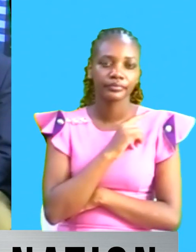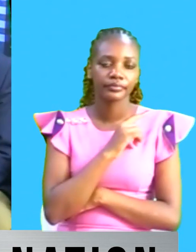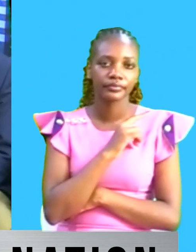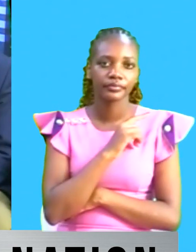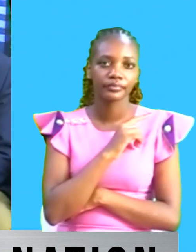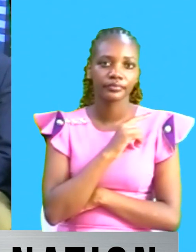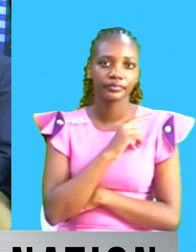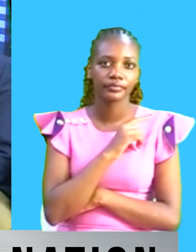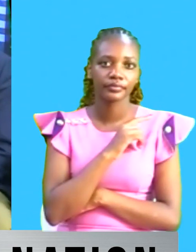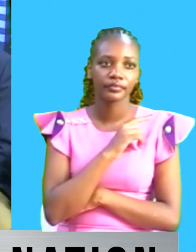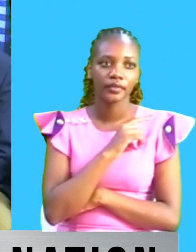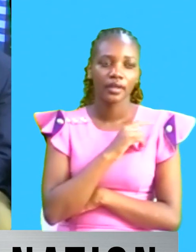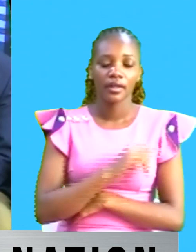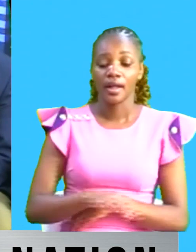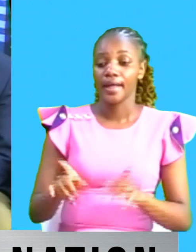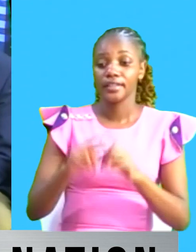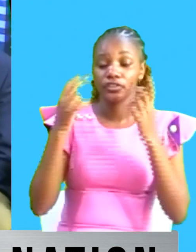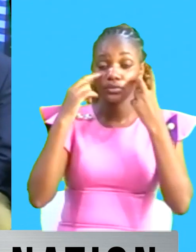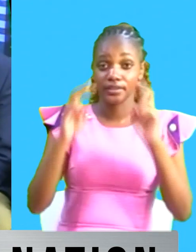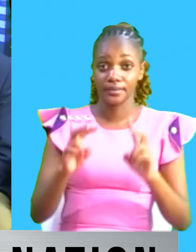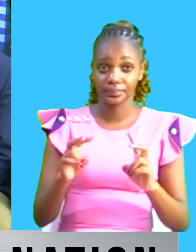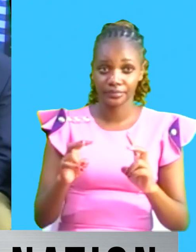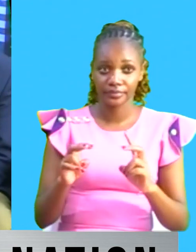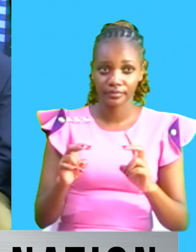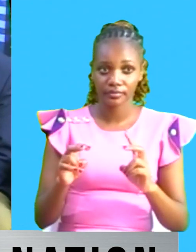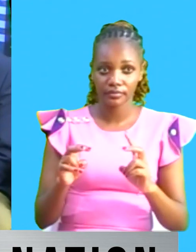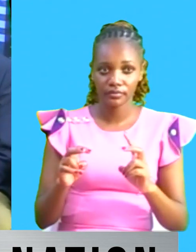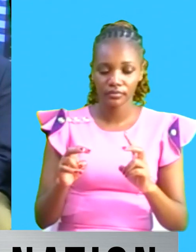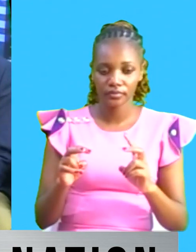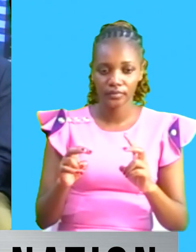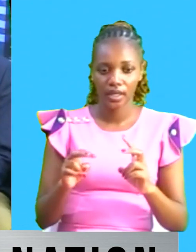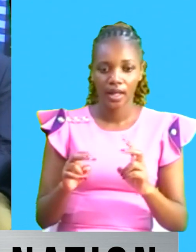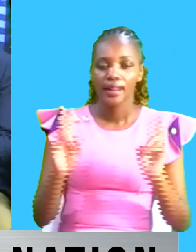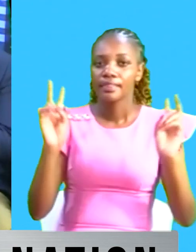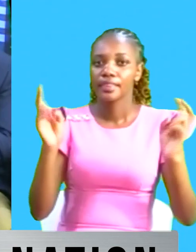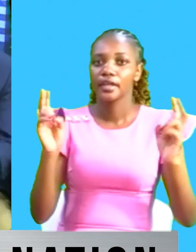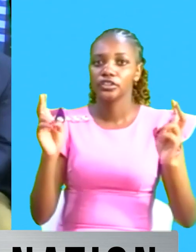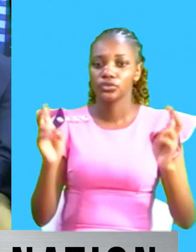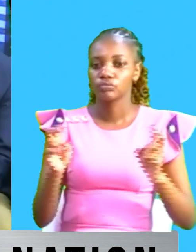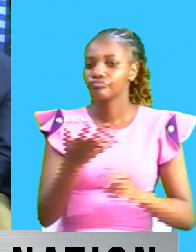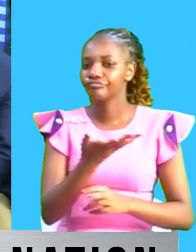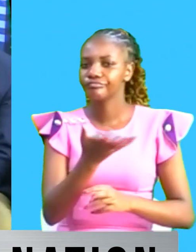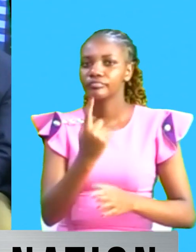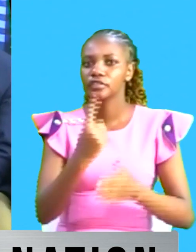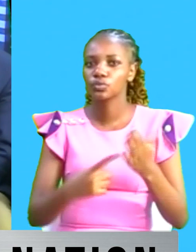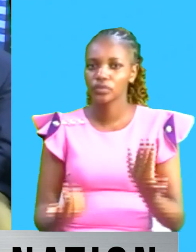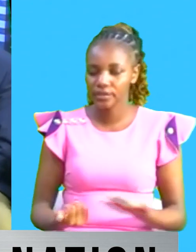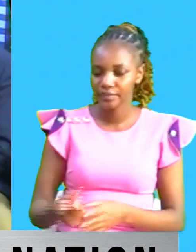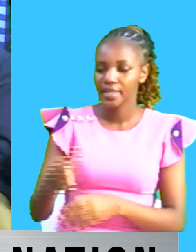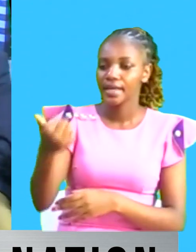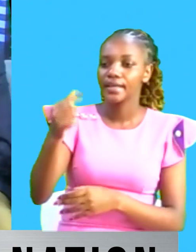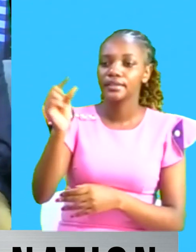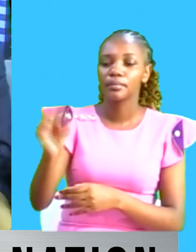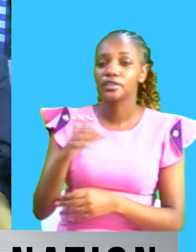been targeted. And you see, Jonah, the subtext of this entire issue is that anybody who has